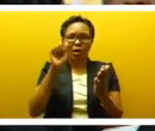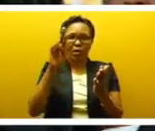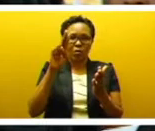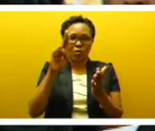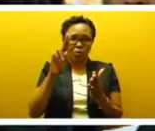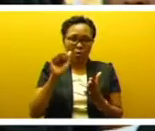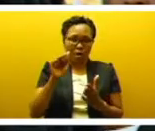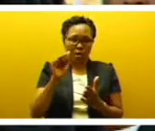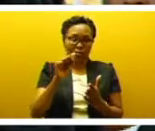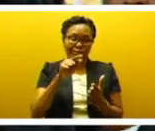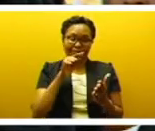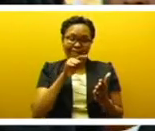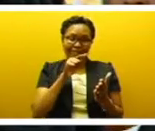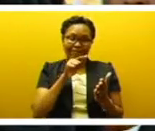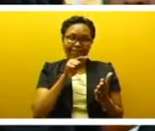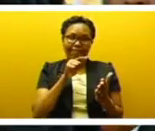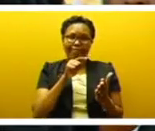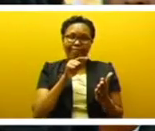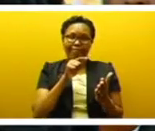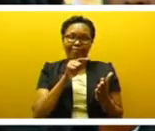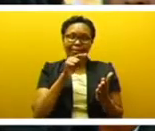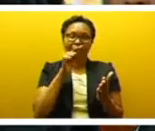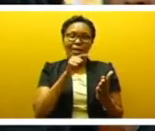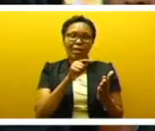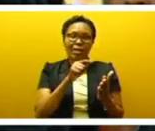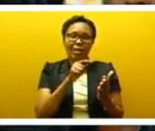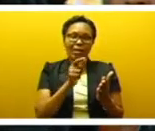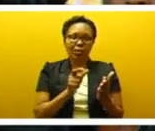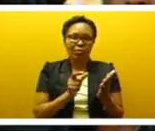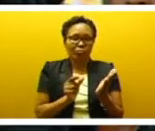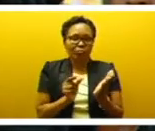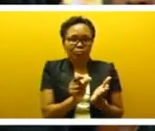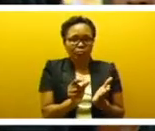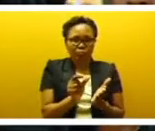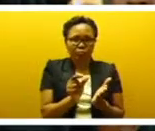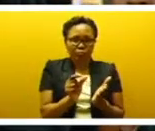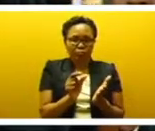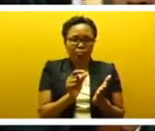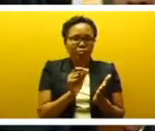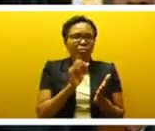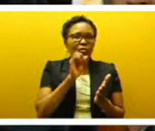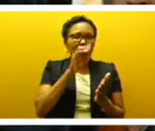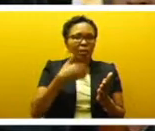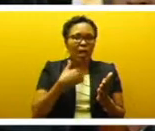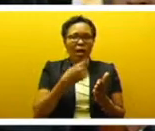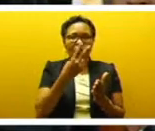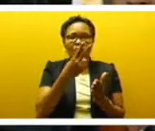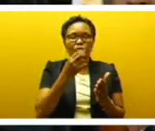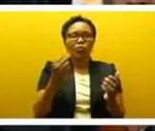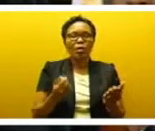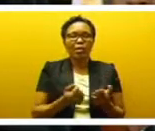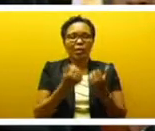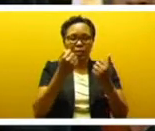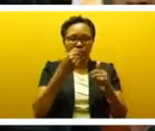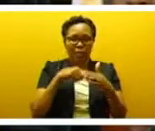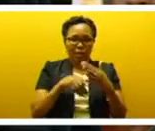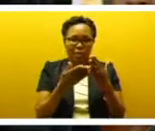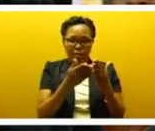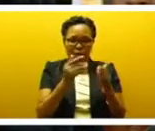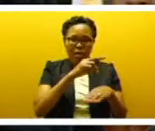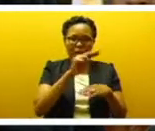that flash disk, there are 2 incidences at the National Tallying Center. In